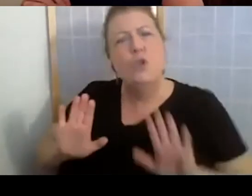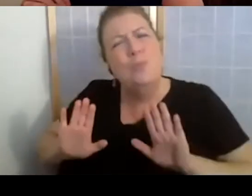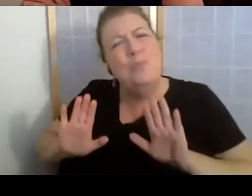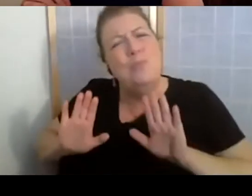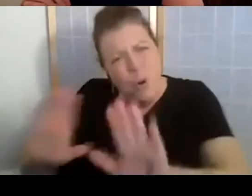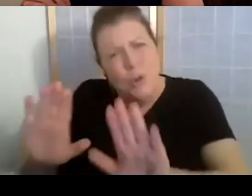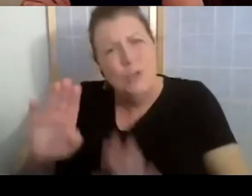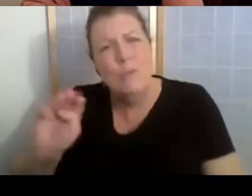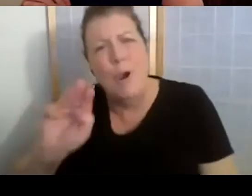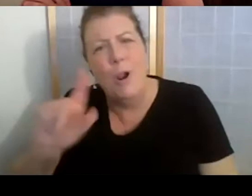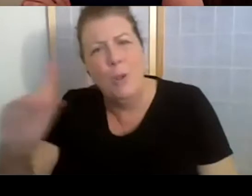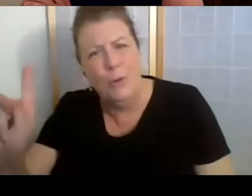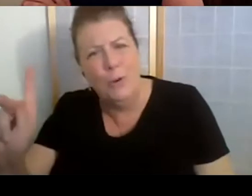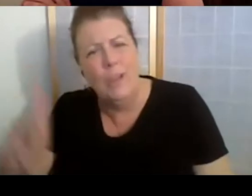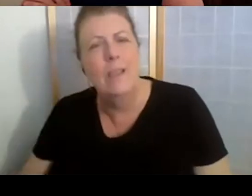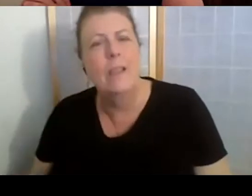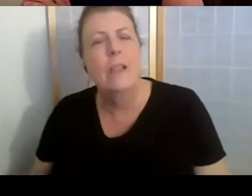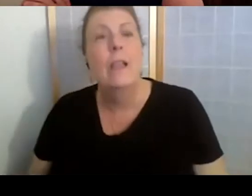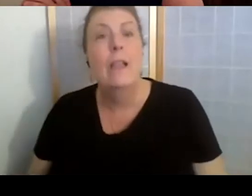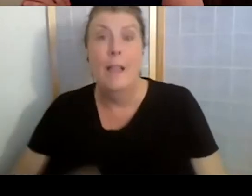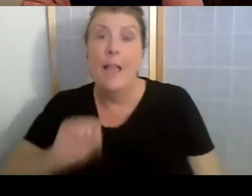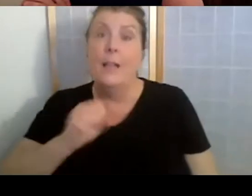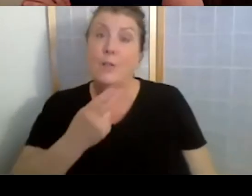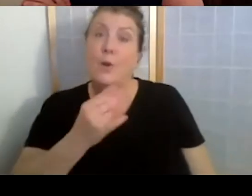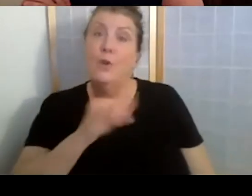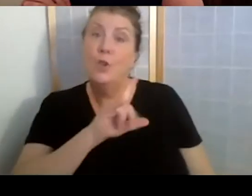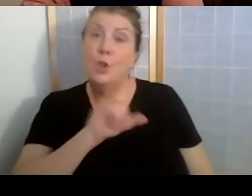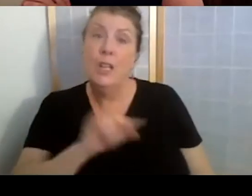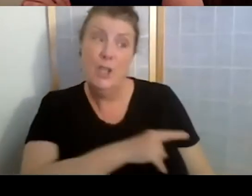pushed the right.